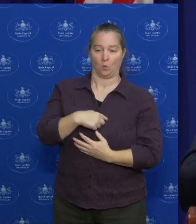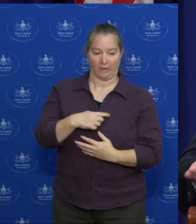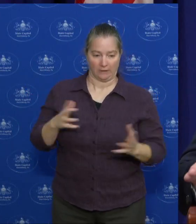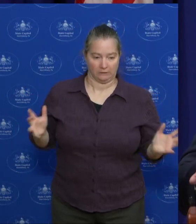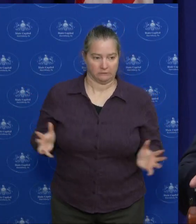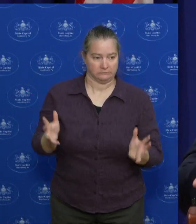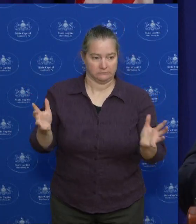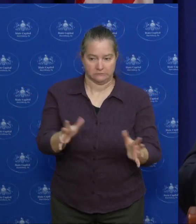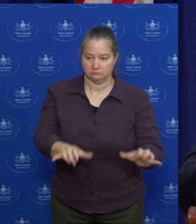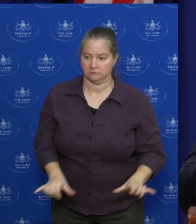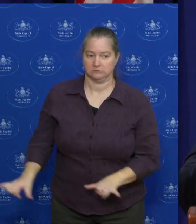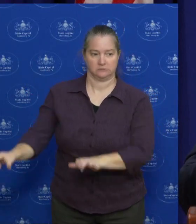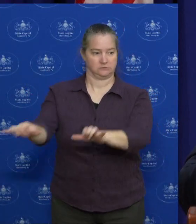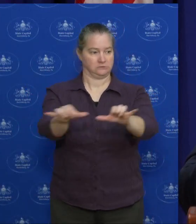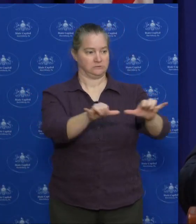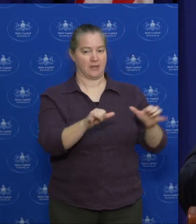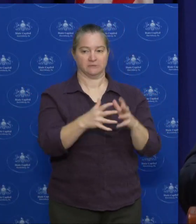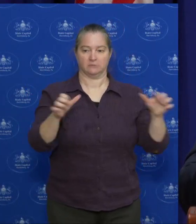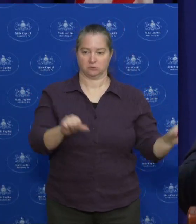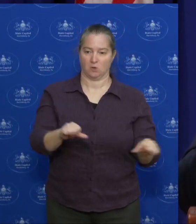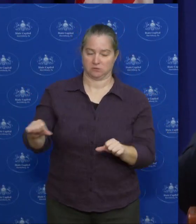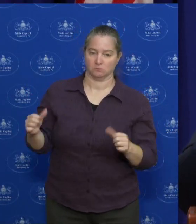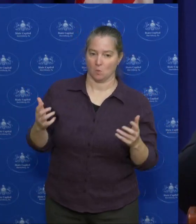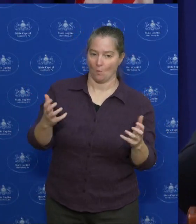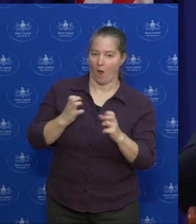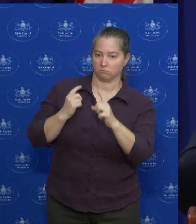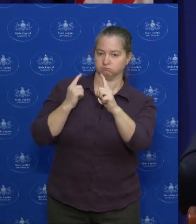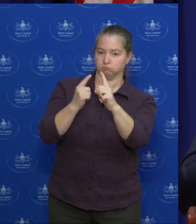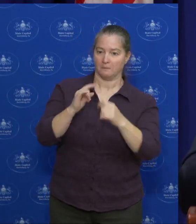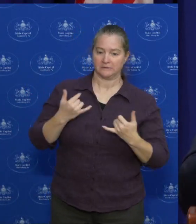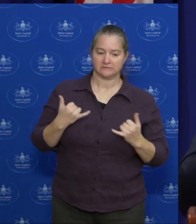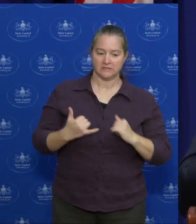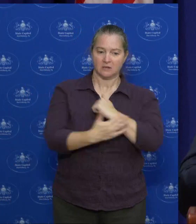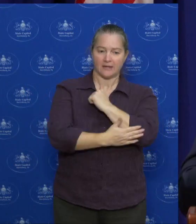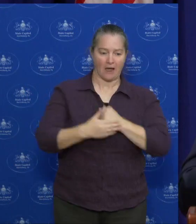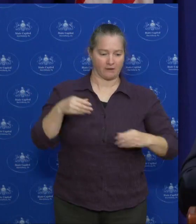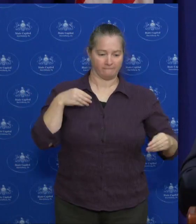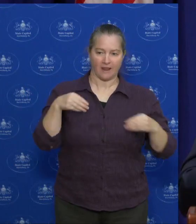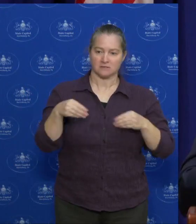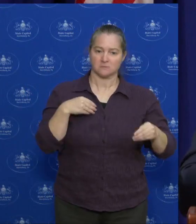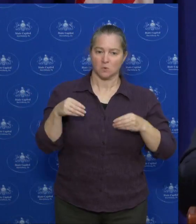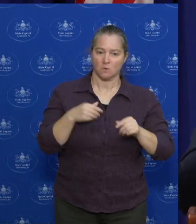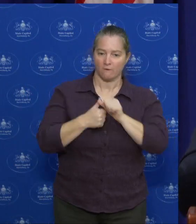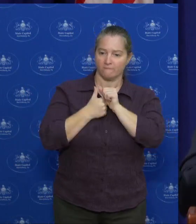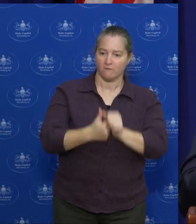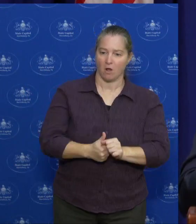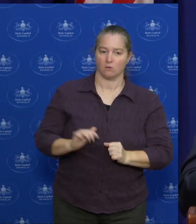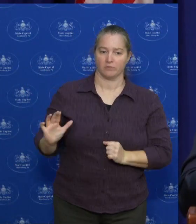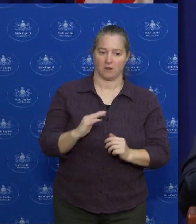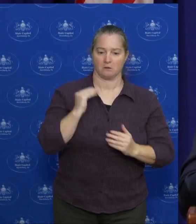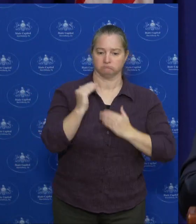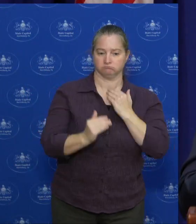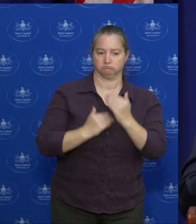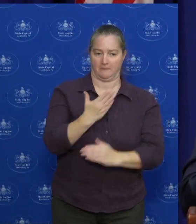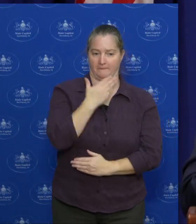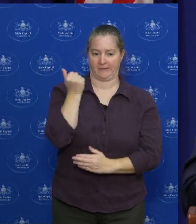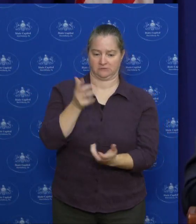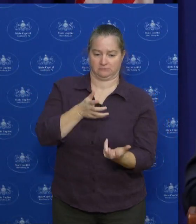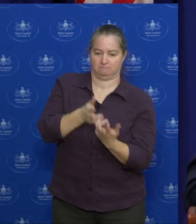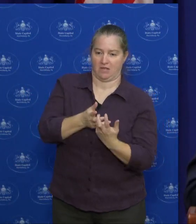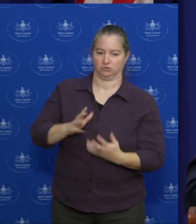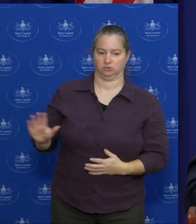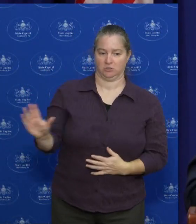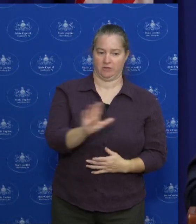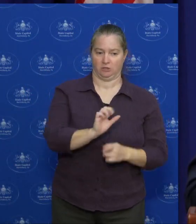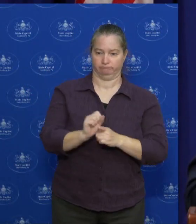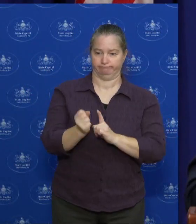promote as much uniformity as we possibly can, but still allow counties the flexibility that they need to do what's best for their voters in